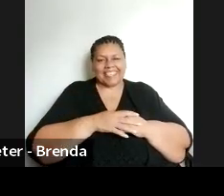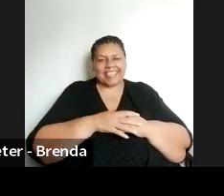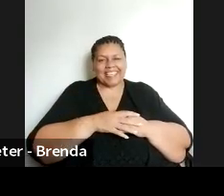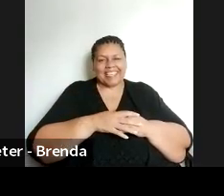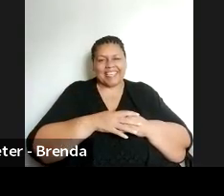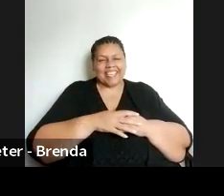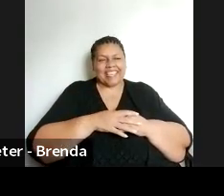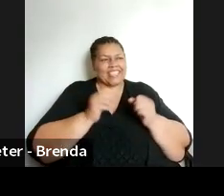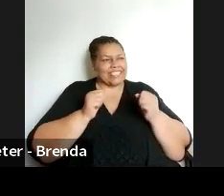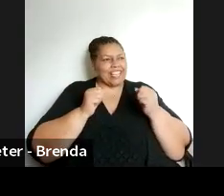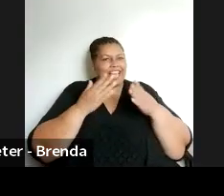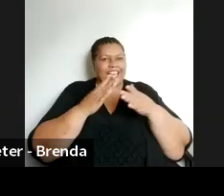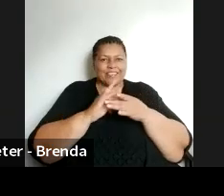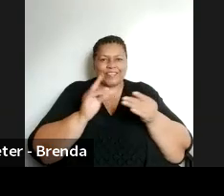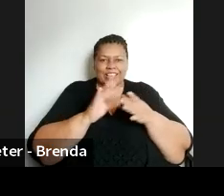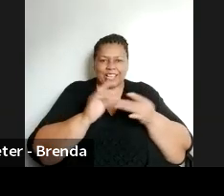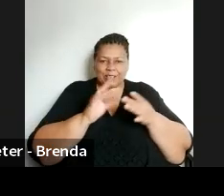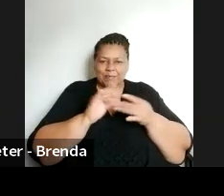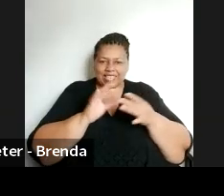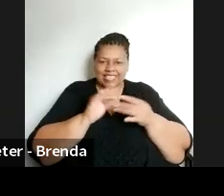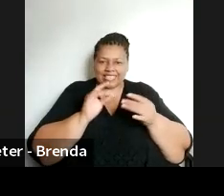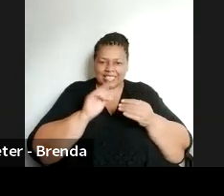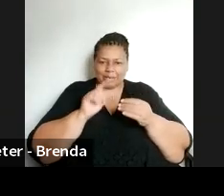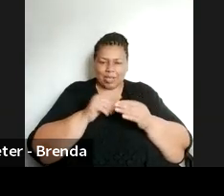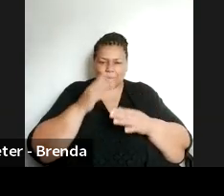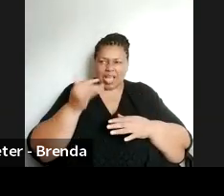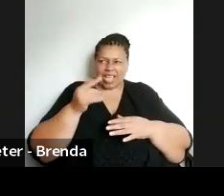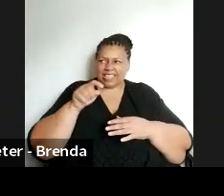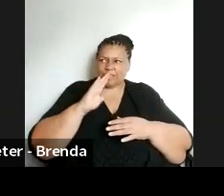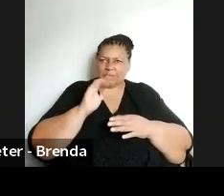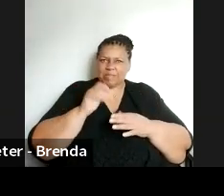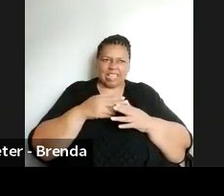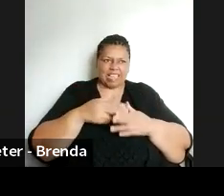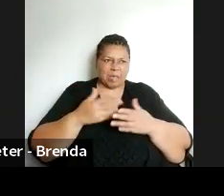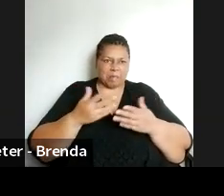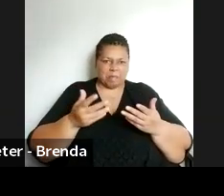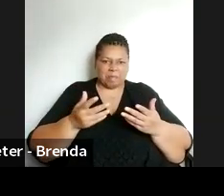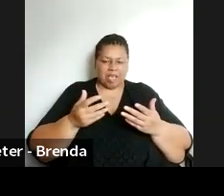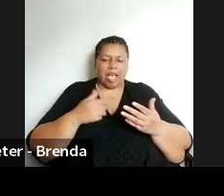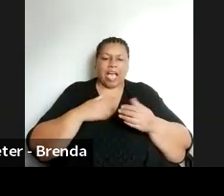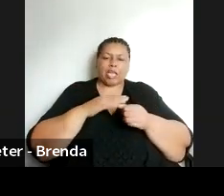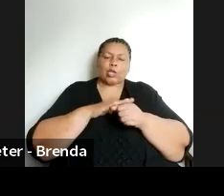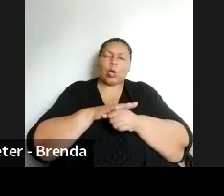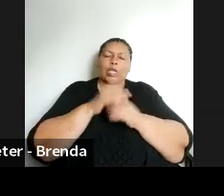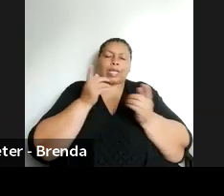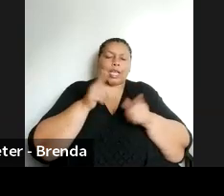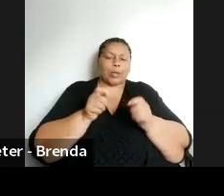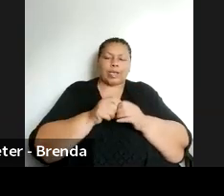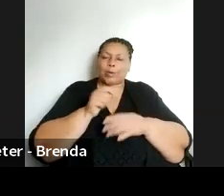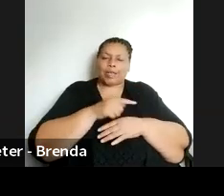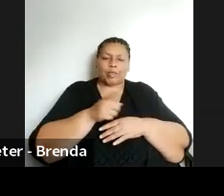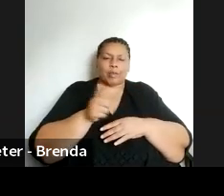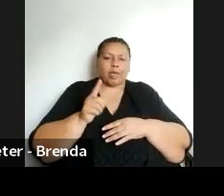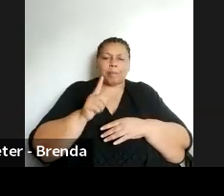There's a lot of comments in here about just why does there even need to be a name? And I completely agree with you guys, because it should